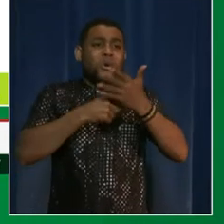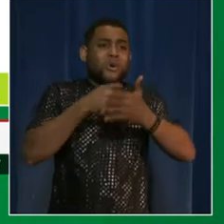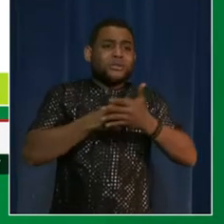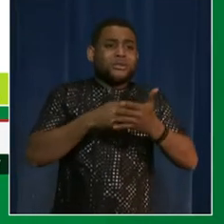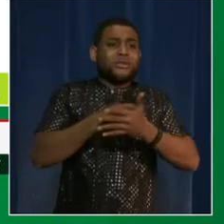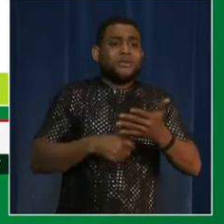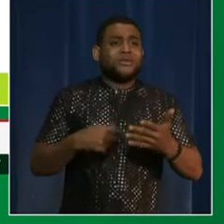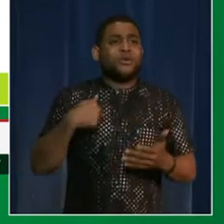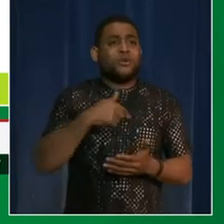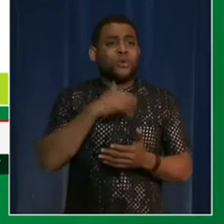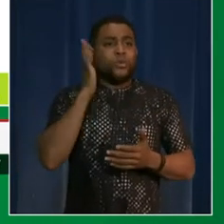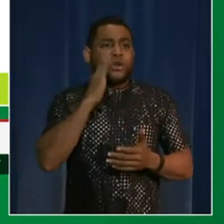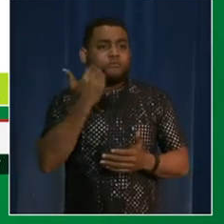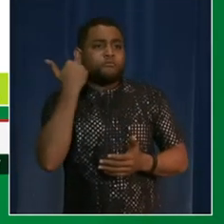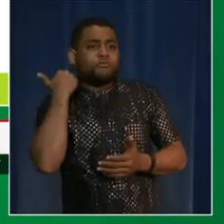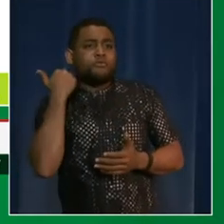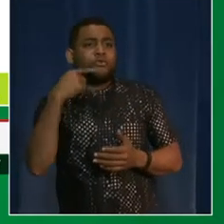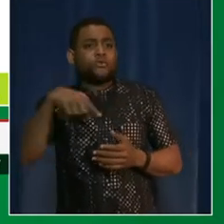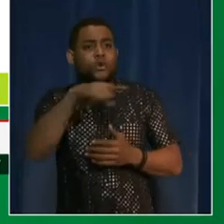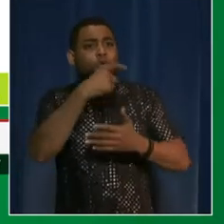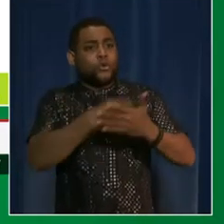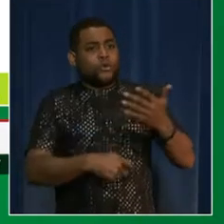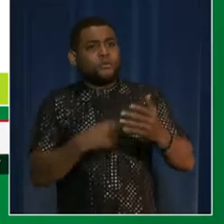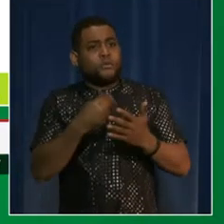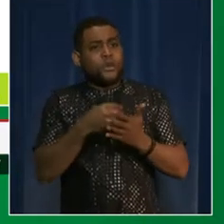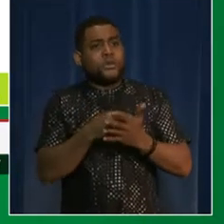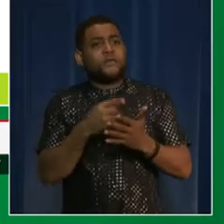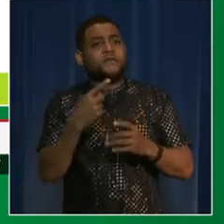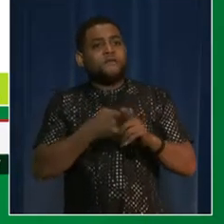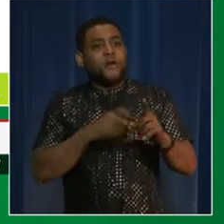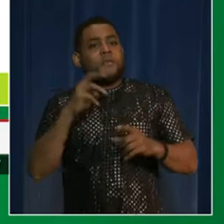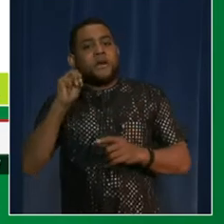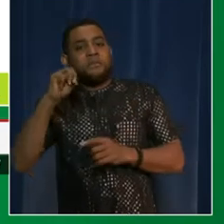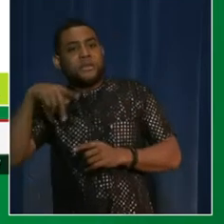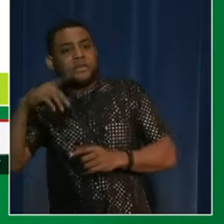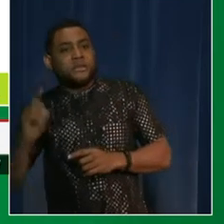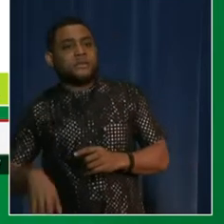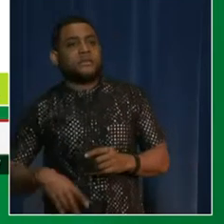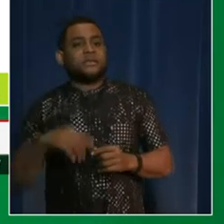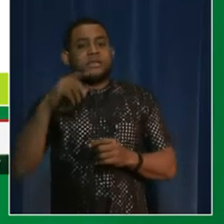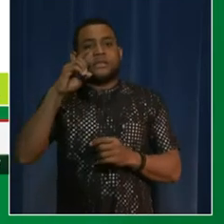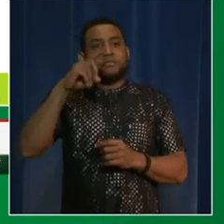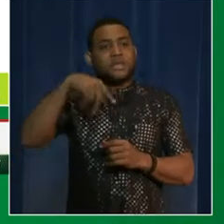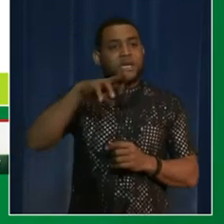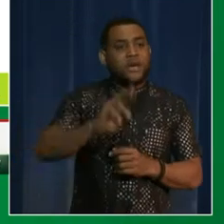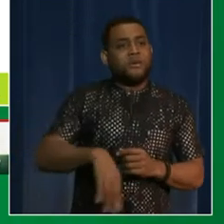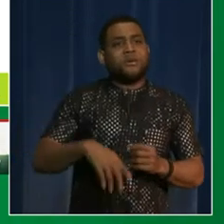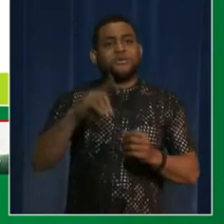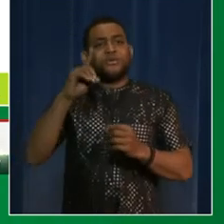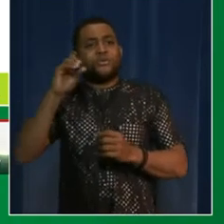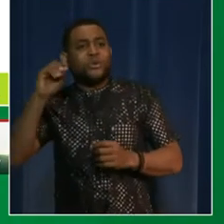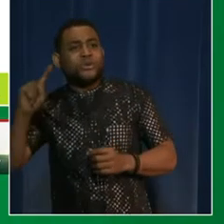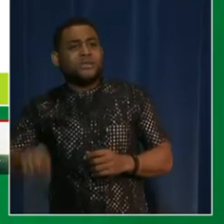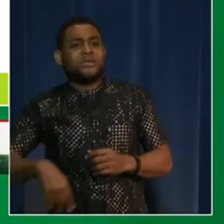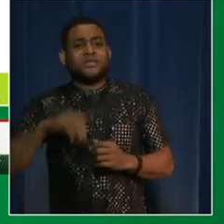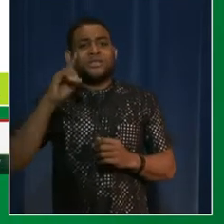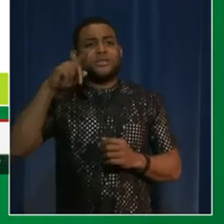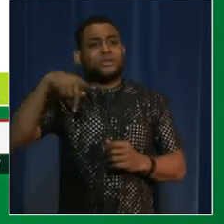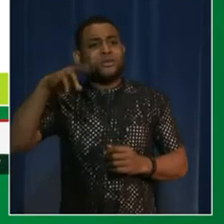district, those fees that you'll incur from MPD, DPR, DDOT, DPW,